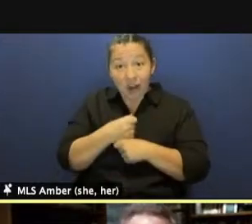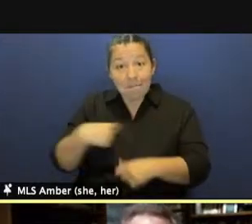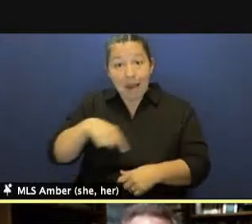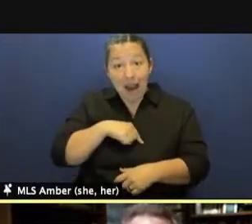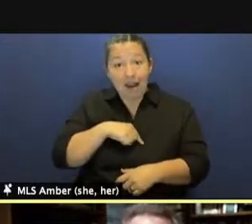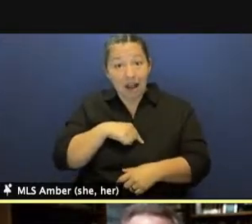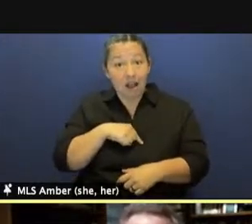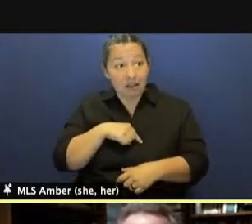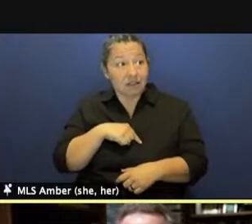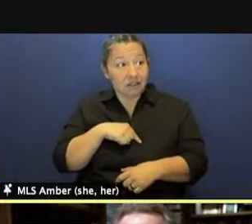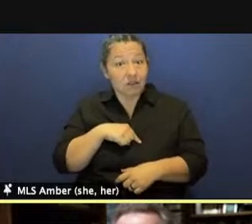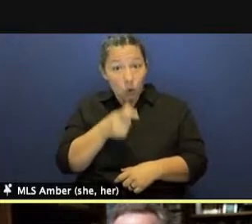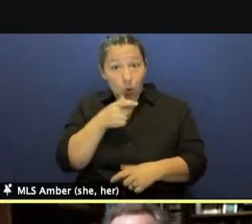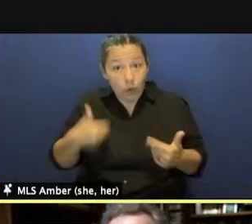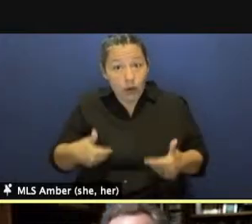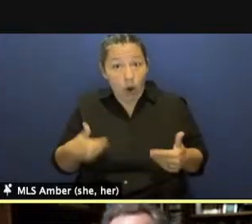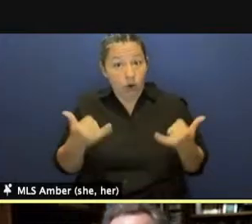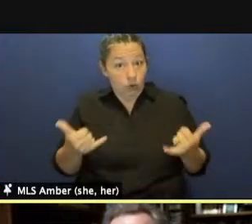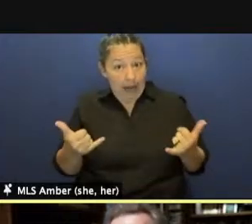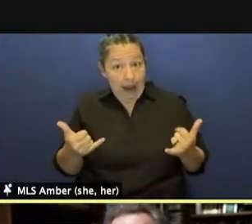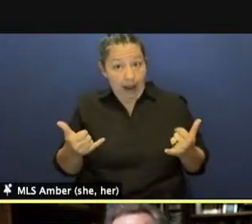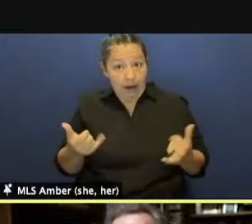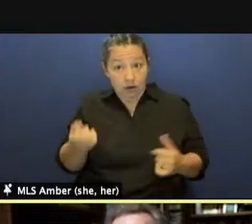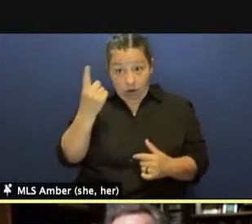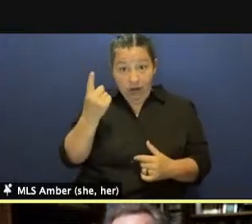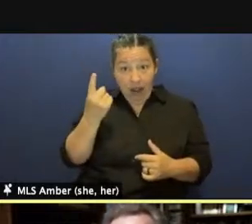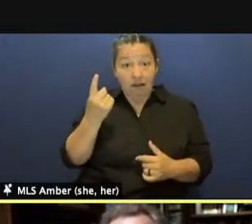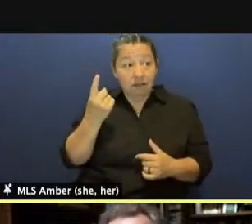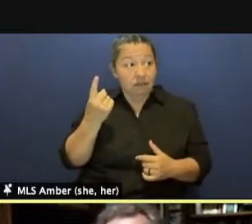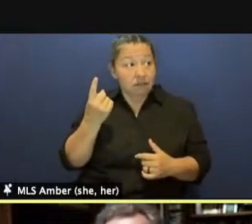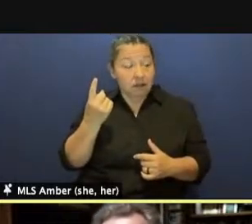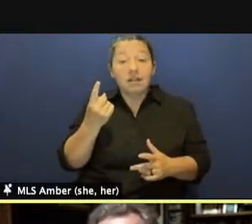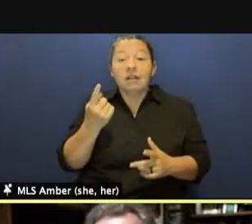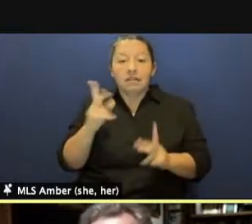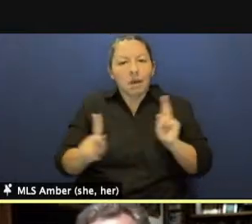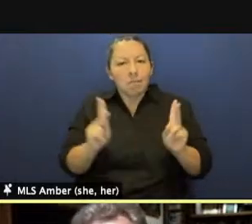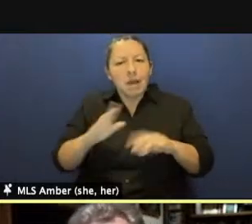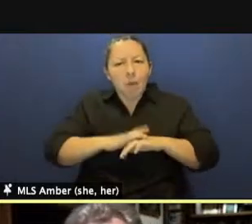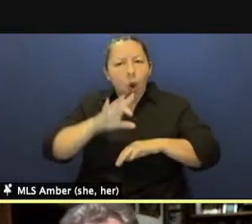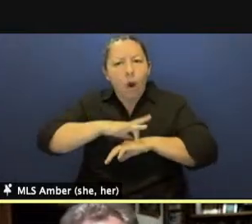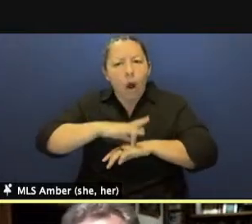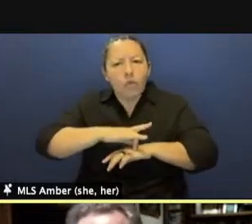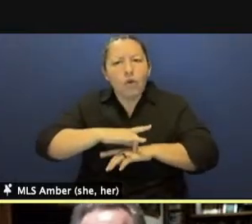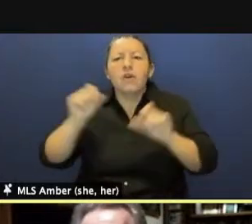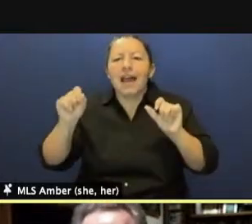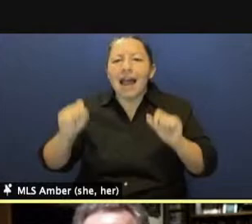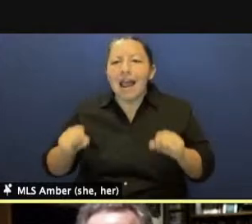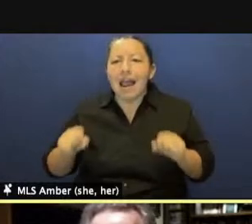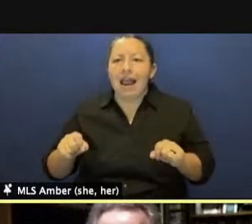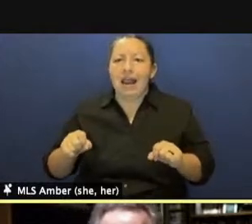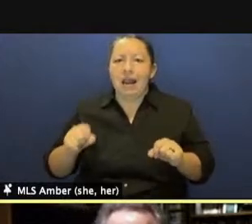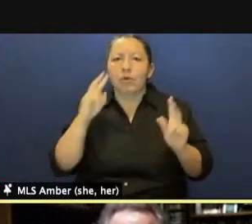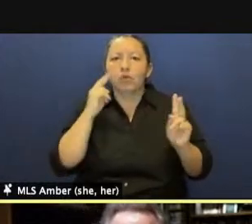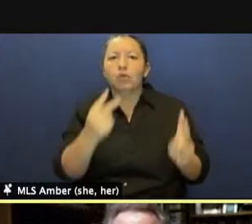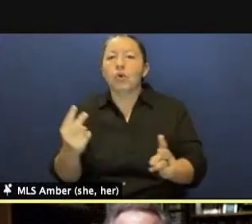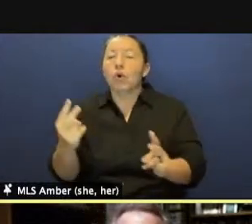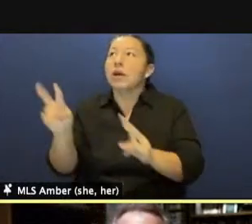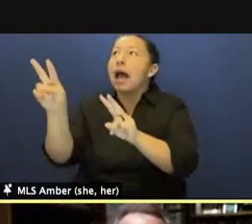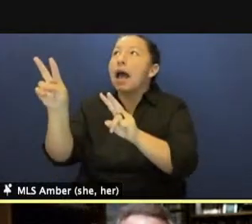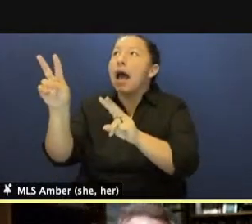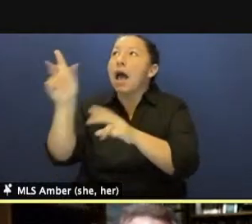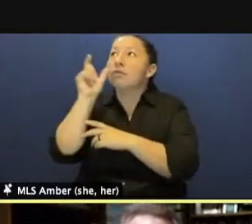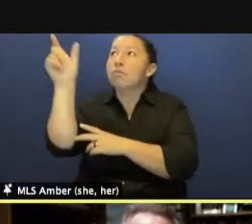today, the inquiring species that is enabling us to look back at the moon